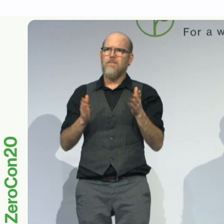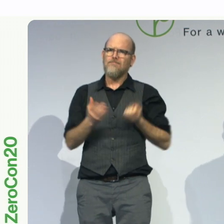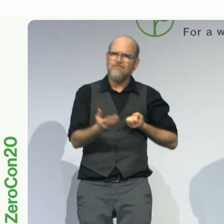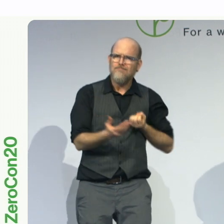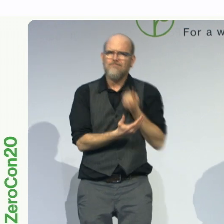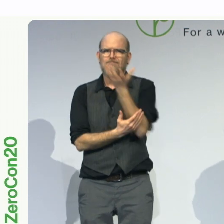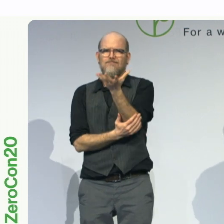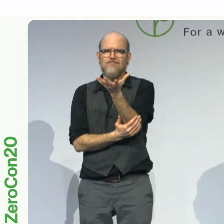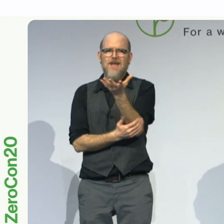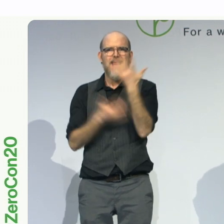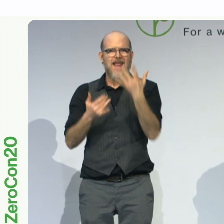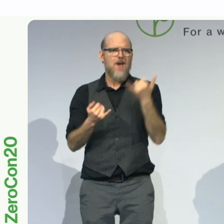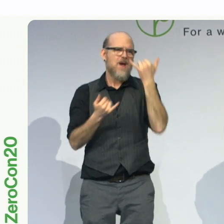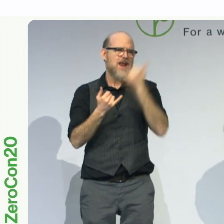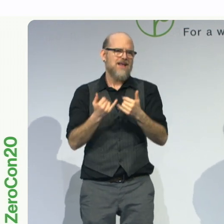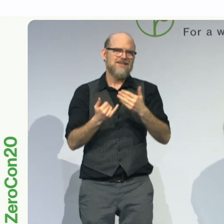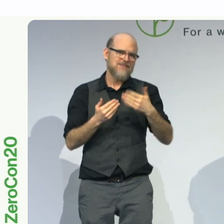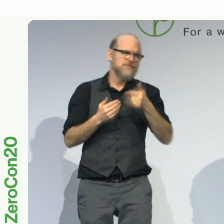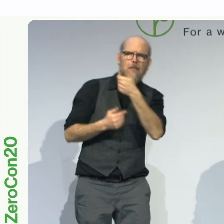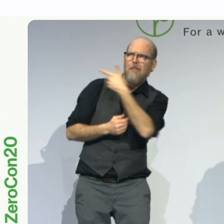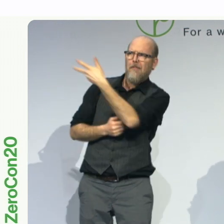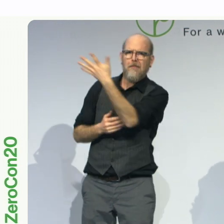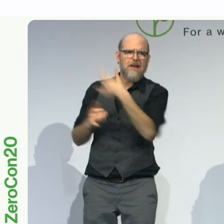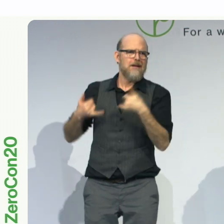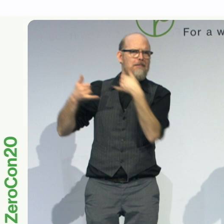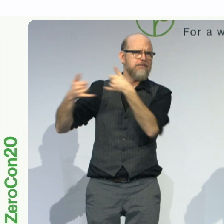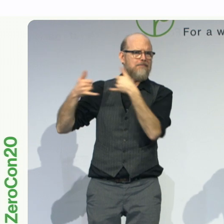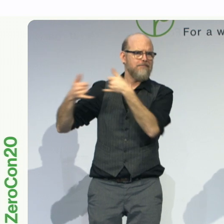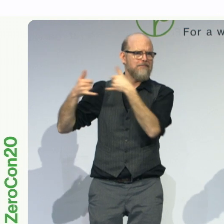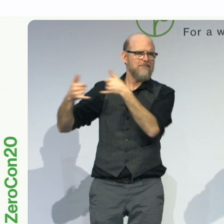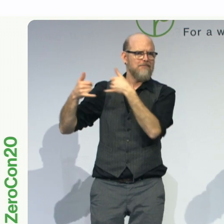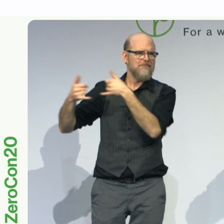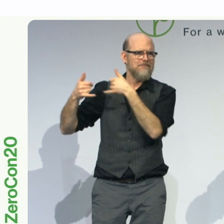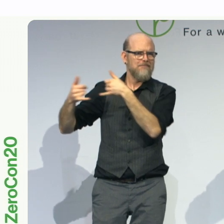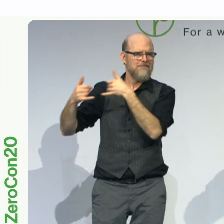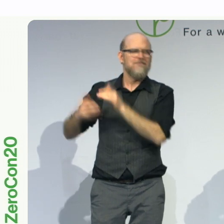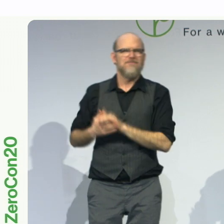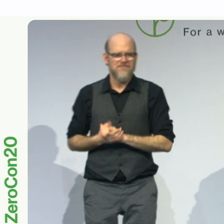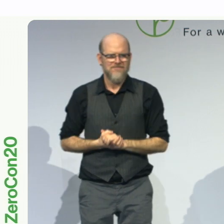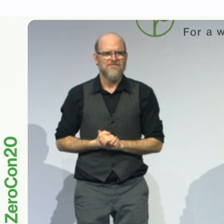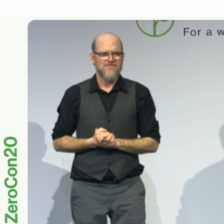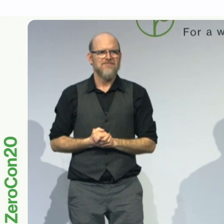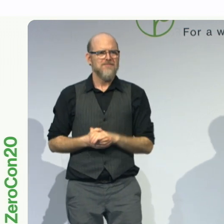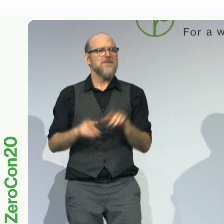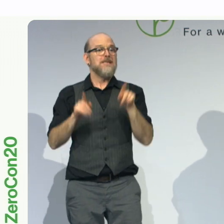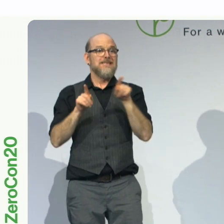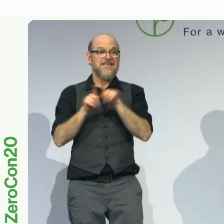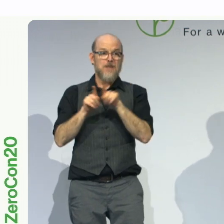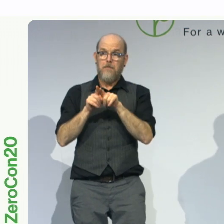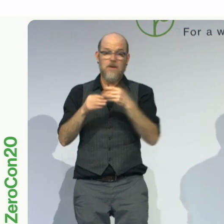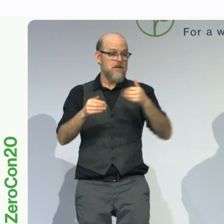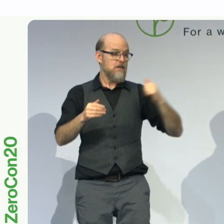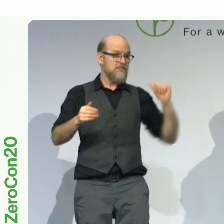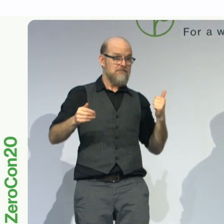last few awards, and they are no less important than the last that's gone before them. So let's just give our hearts